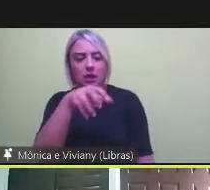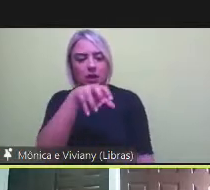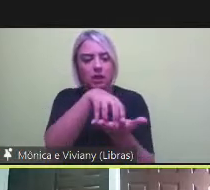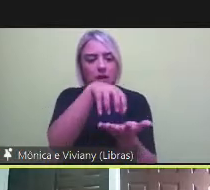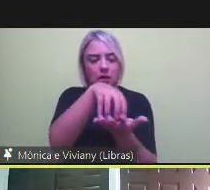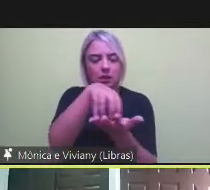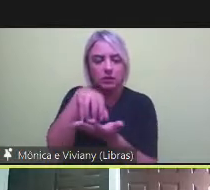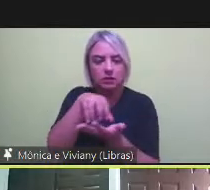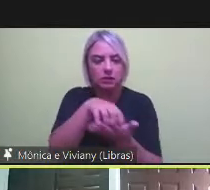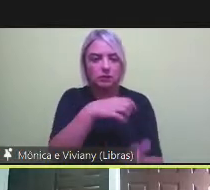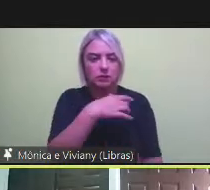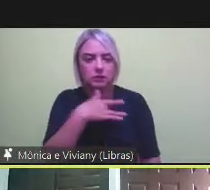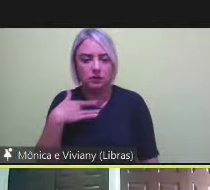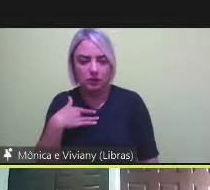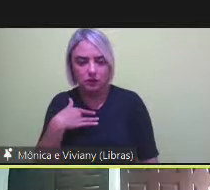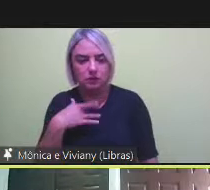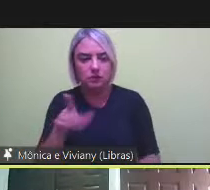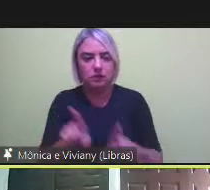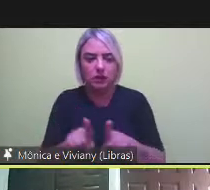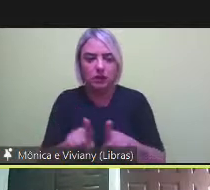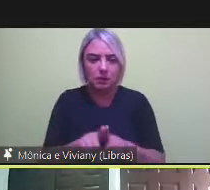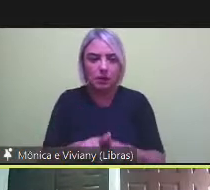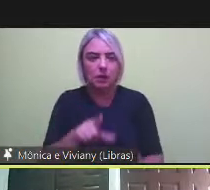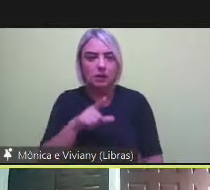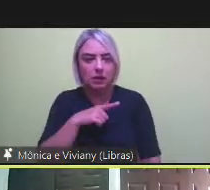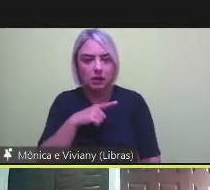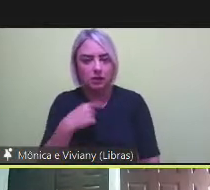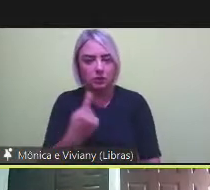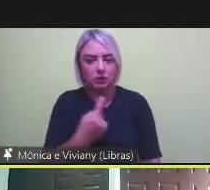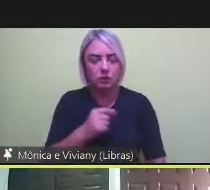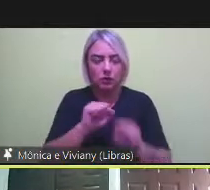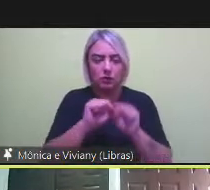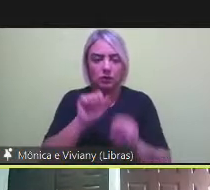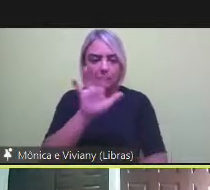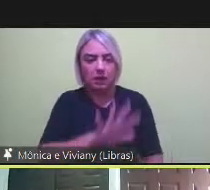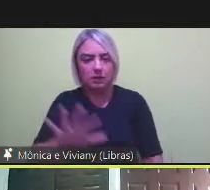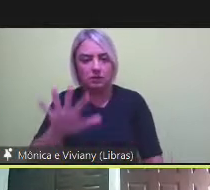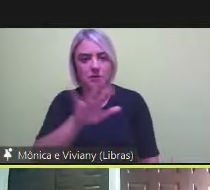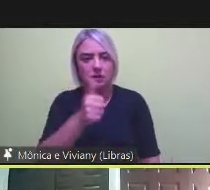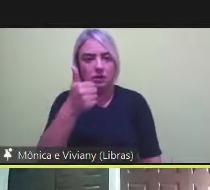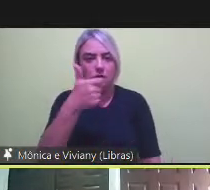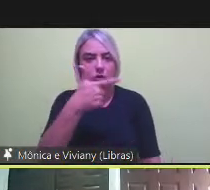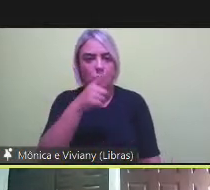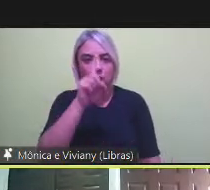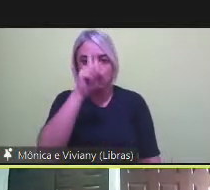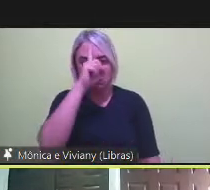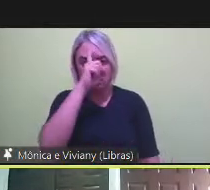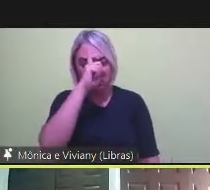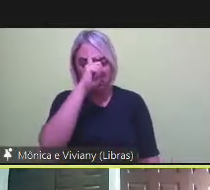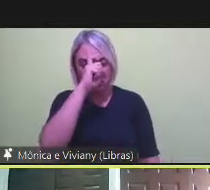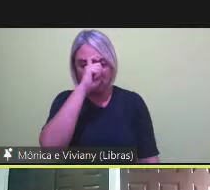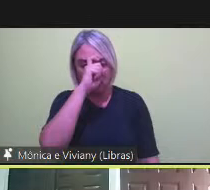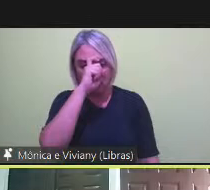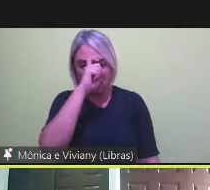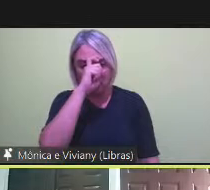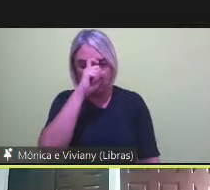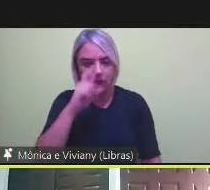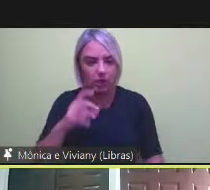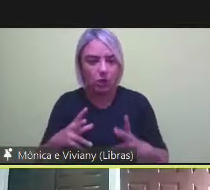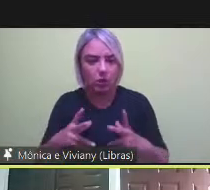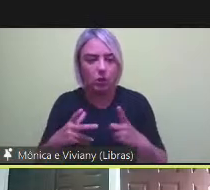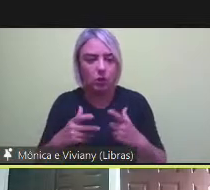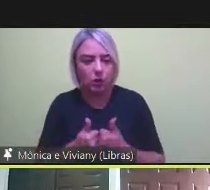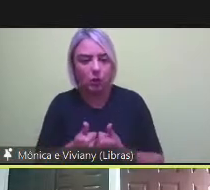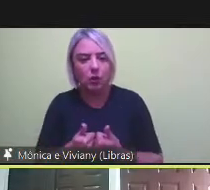Also in the RHAs, we have 12 hospitals, and all RHAs have a referral hospital, at least